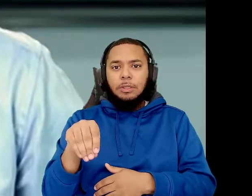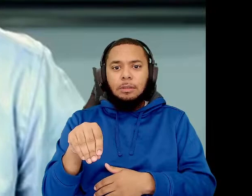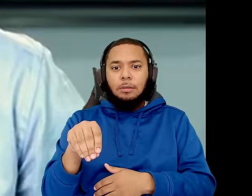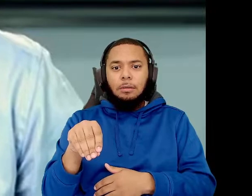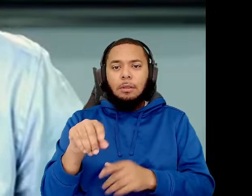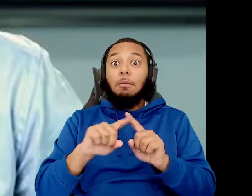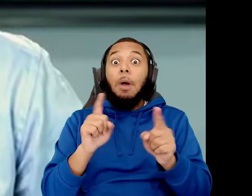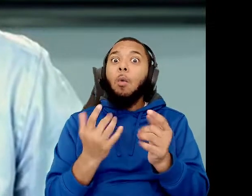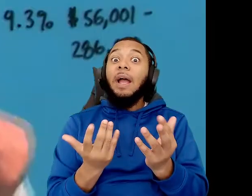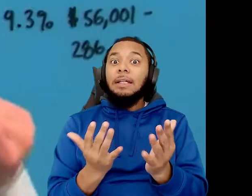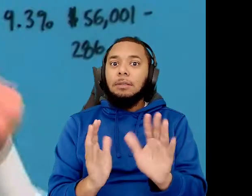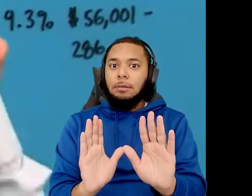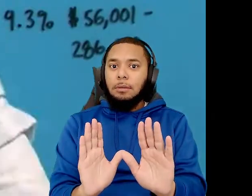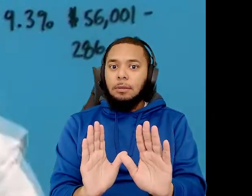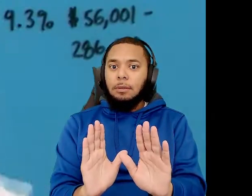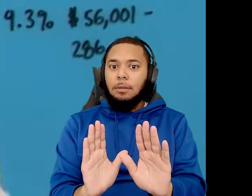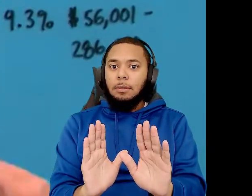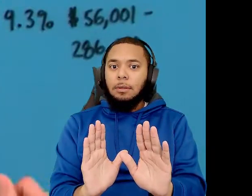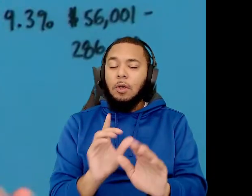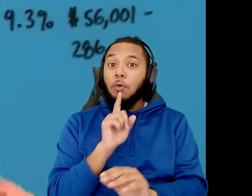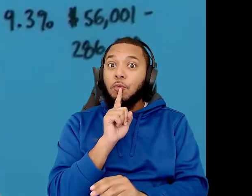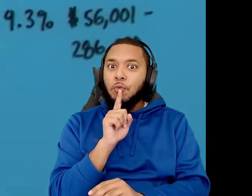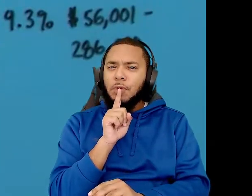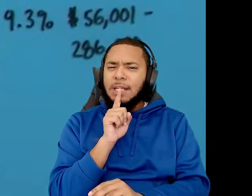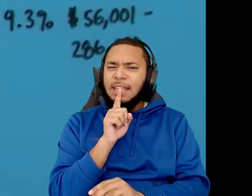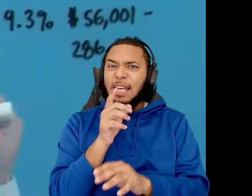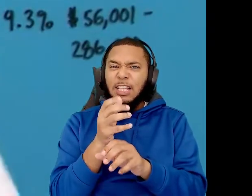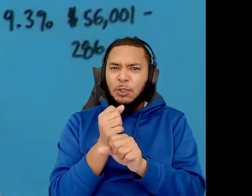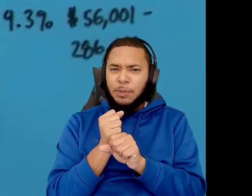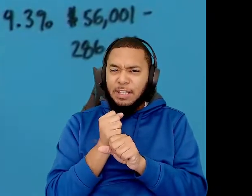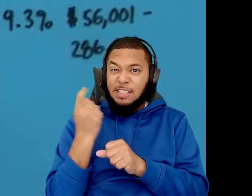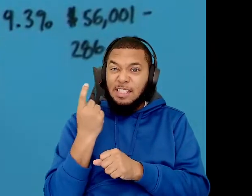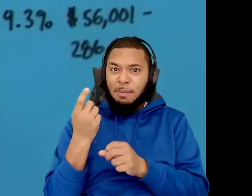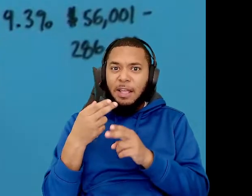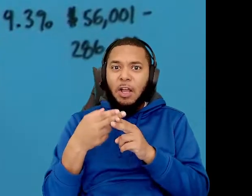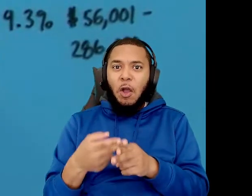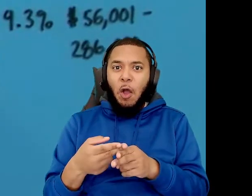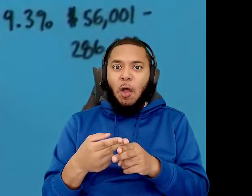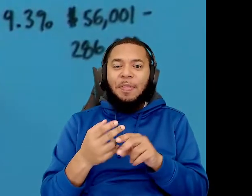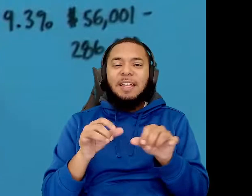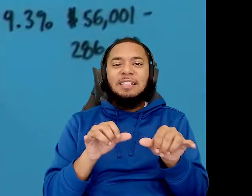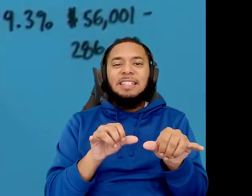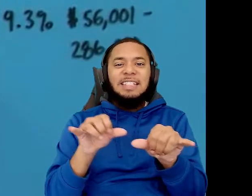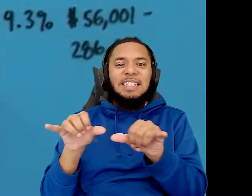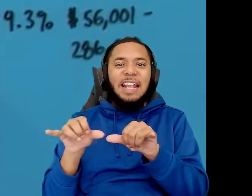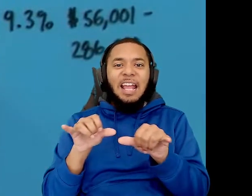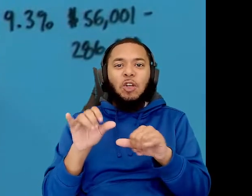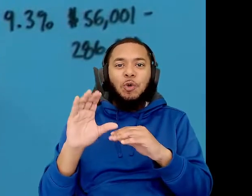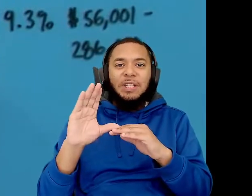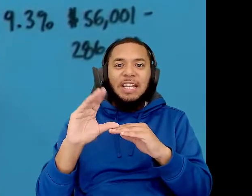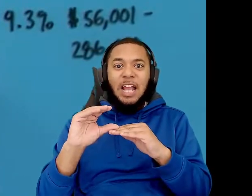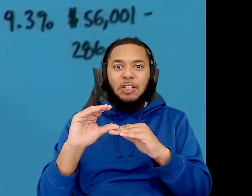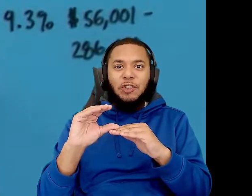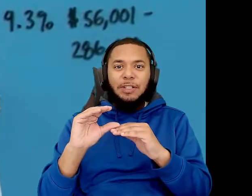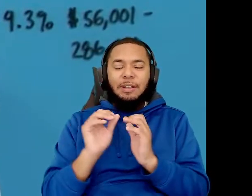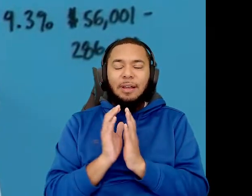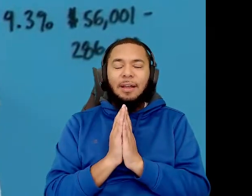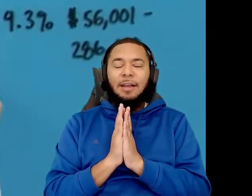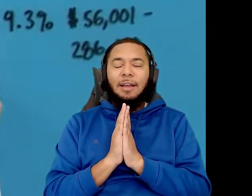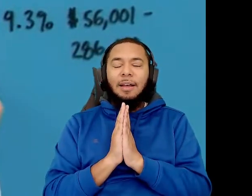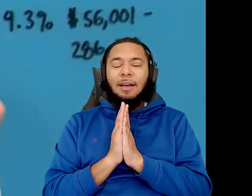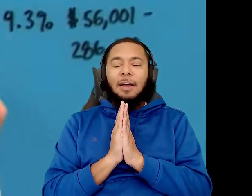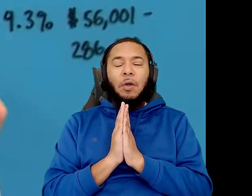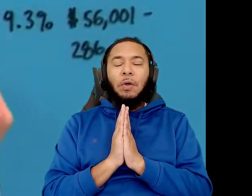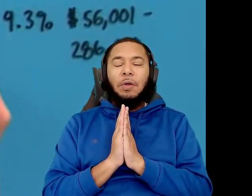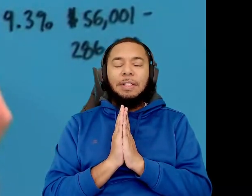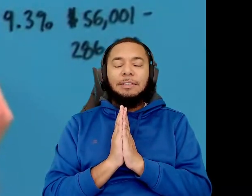But wait. You actually get something called the standard deduction. Right? And so what